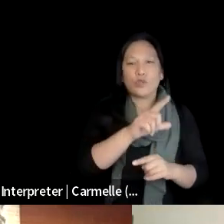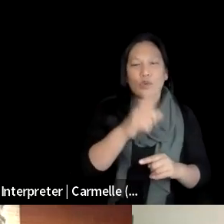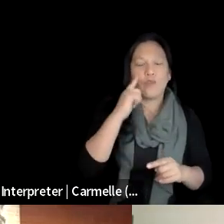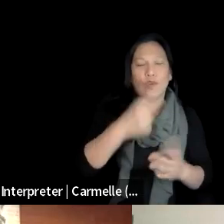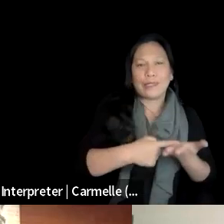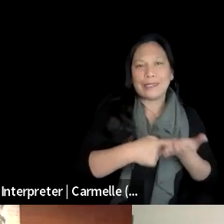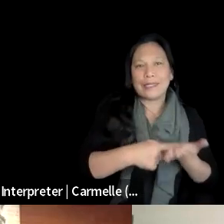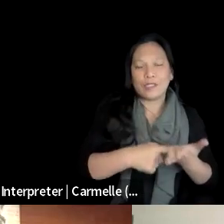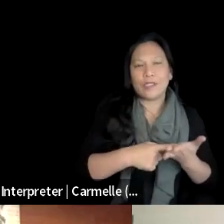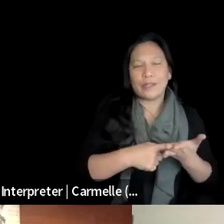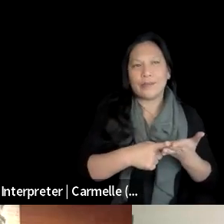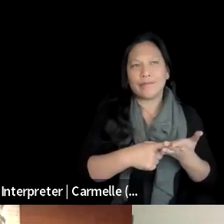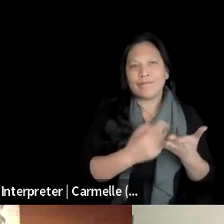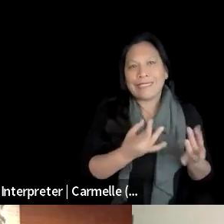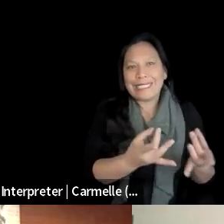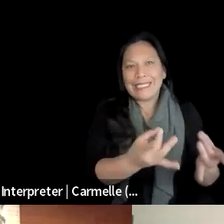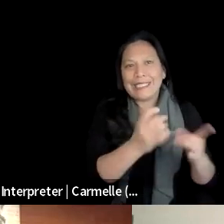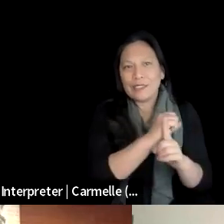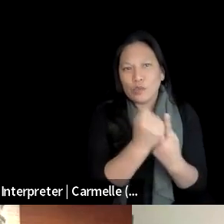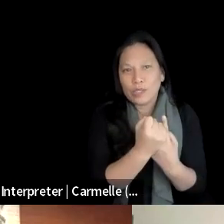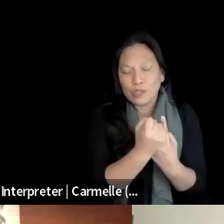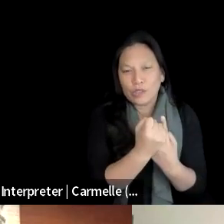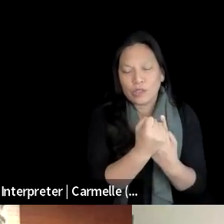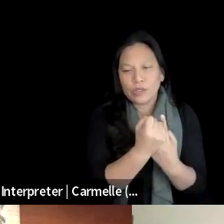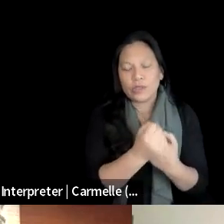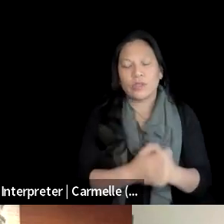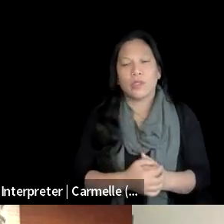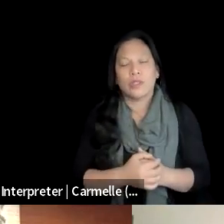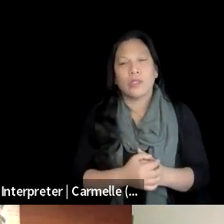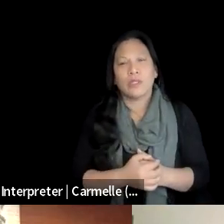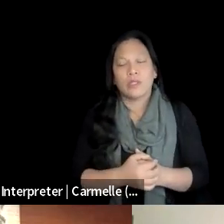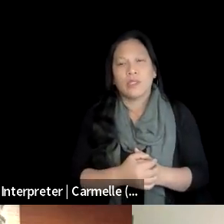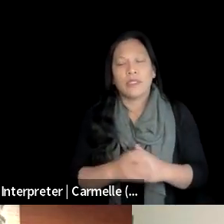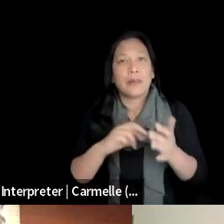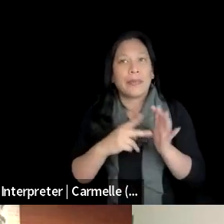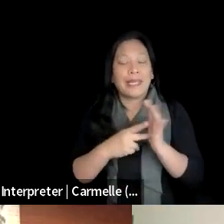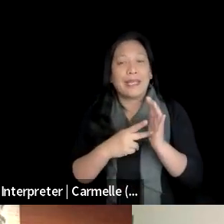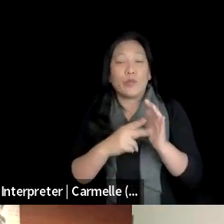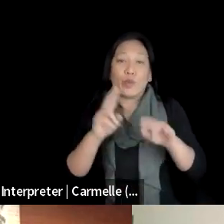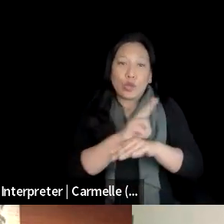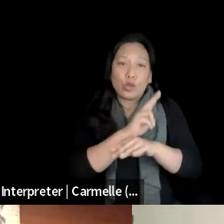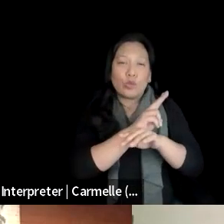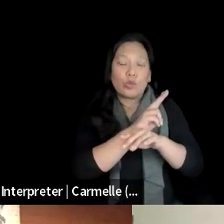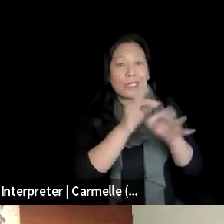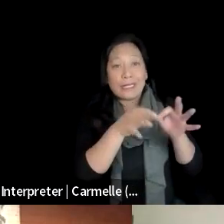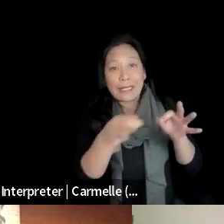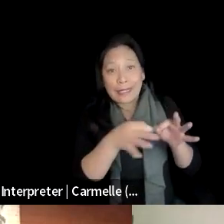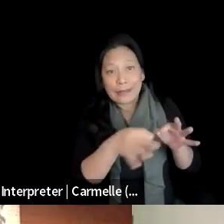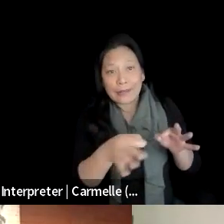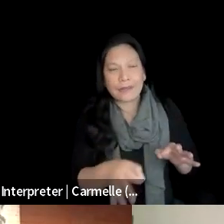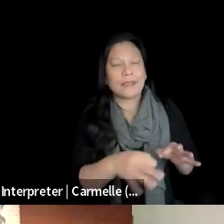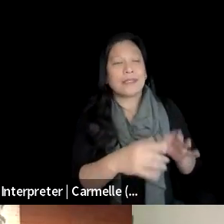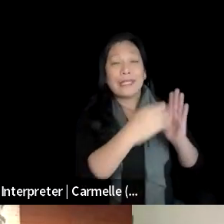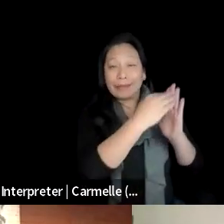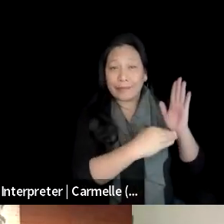So it's less about policing that we're obeying all the rules of the room agreement, and more like using the terms of the room agreement to address the